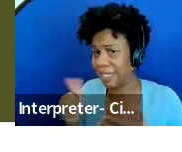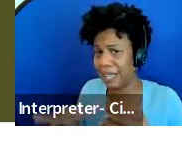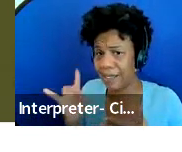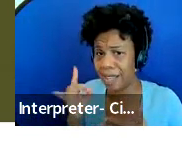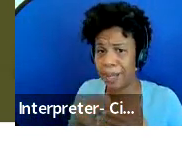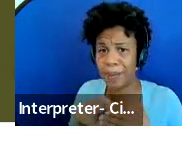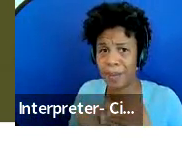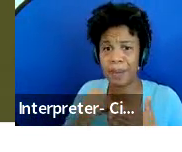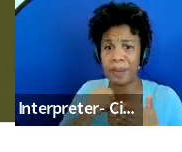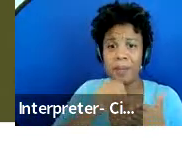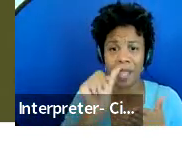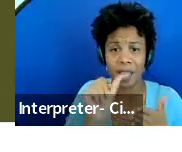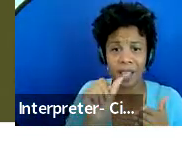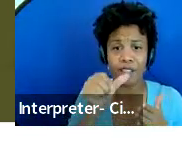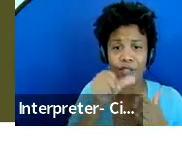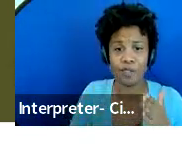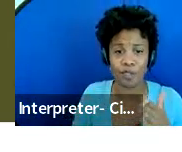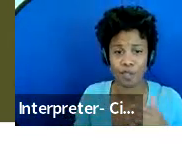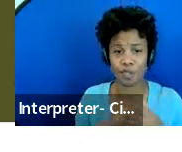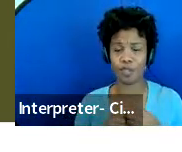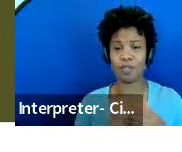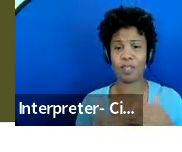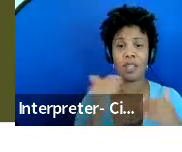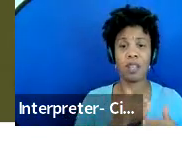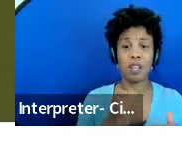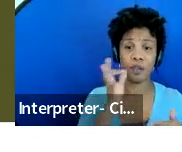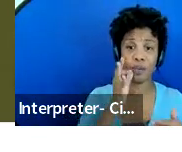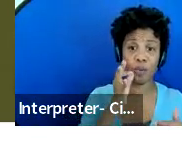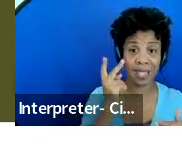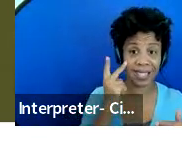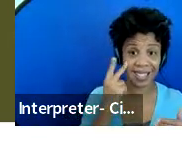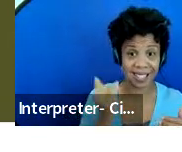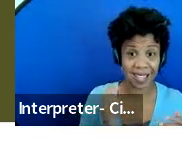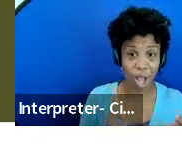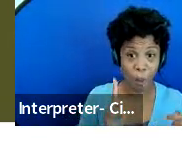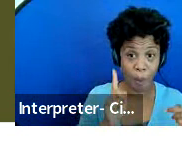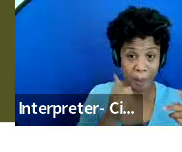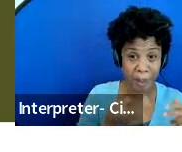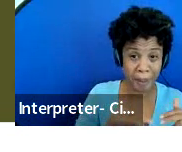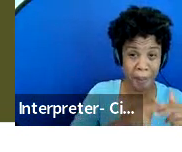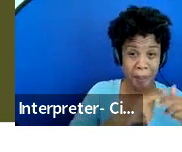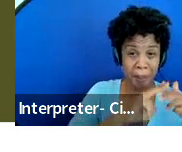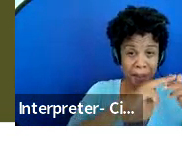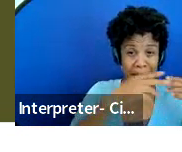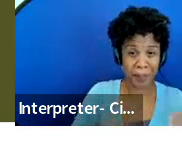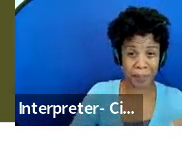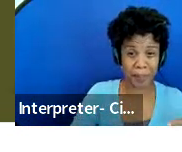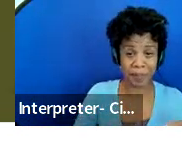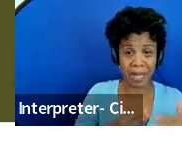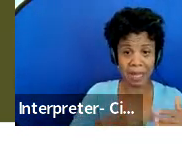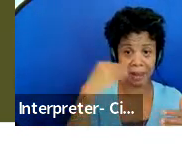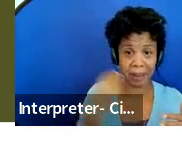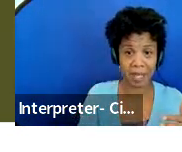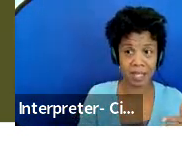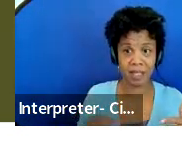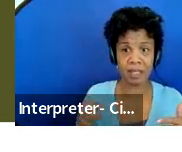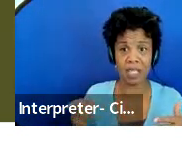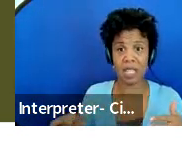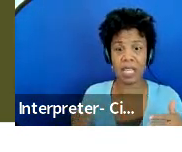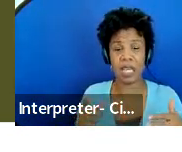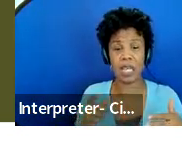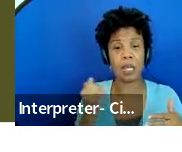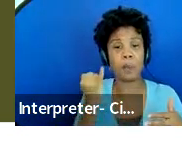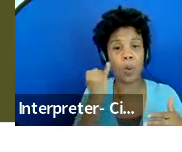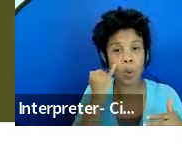health condition, and because of the rise in food prices, what actually translated in their daily lives is that they were unable to